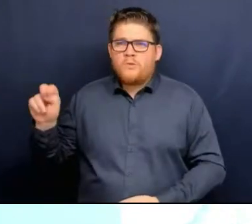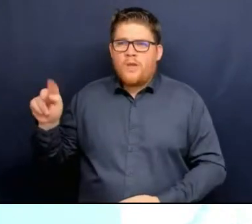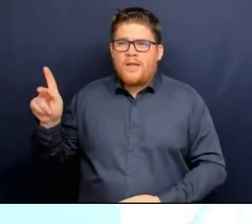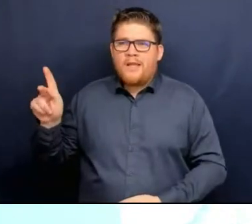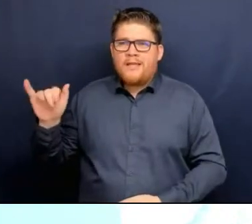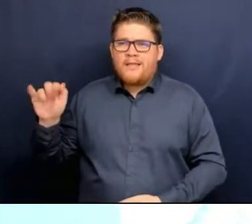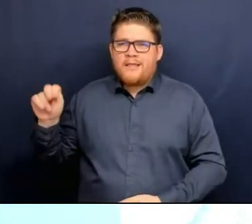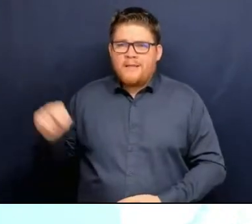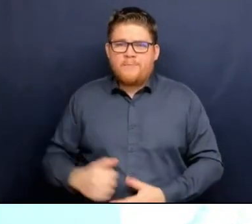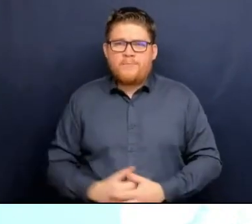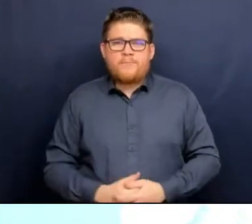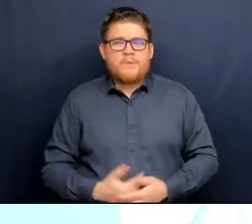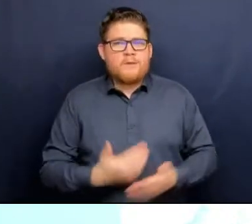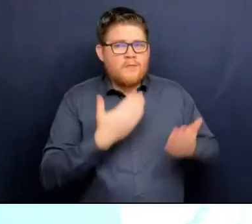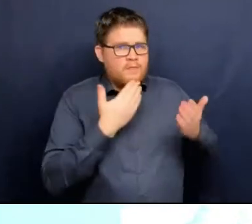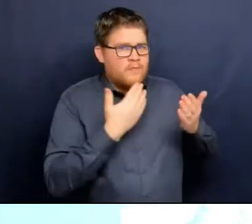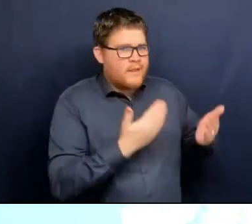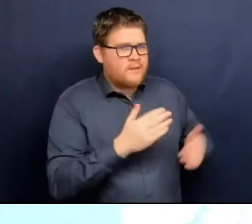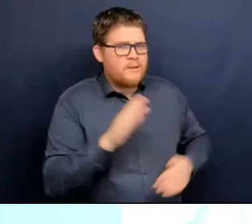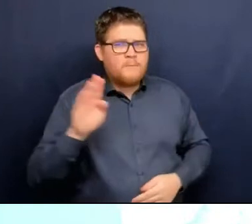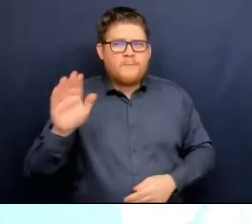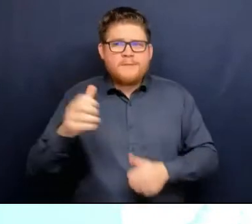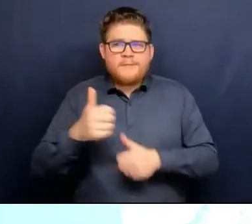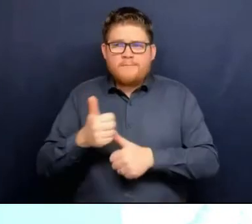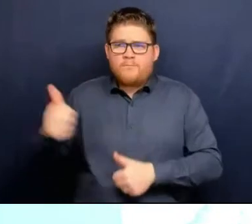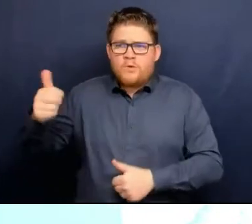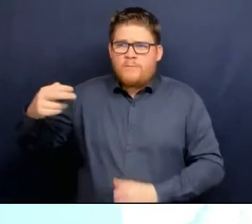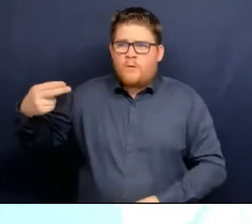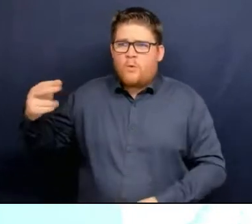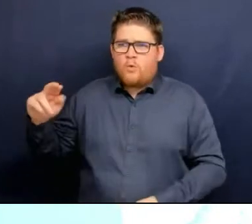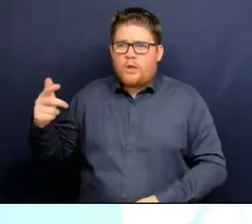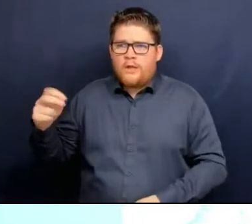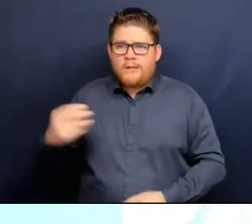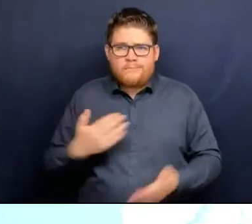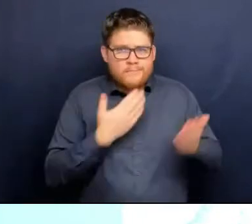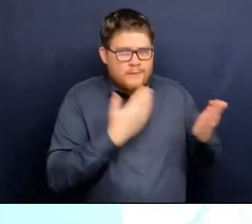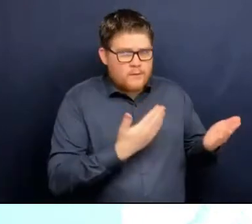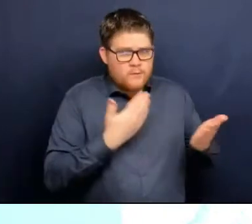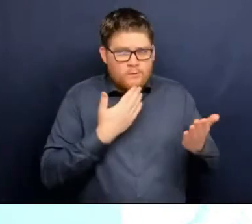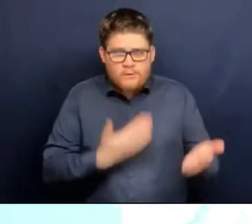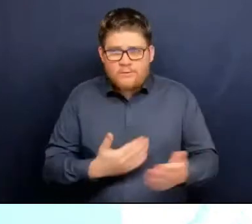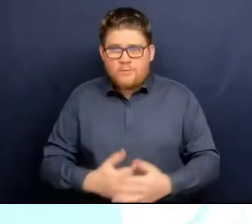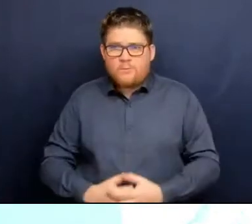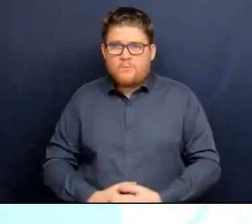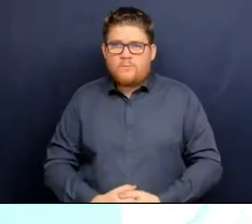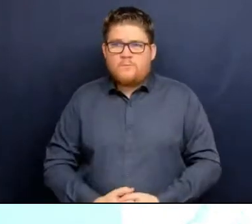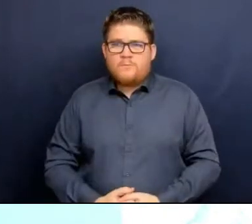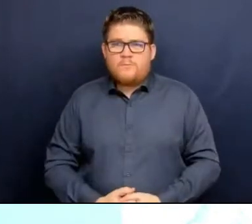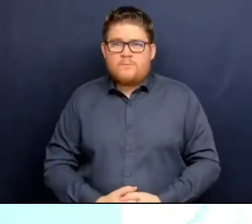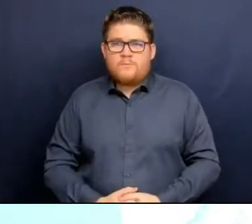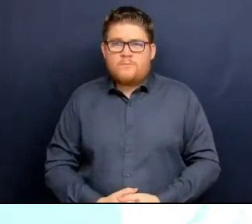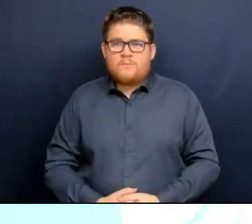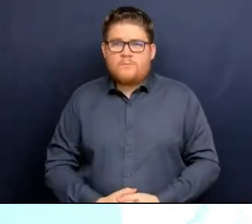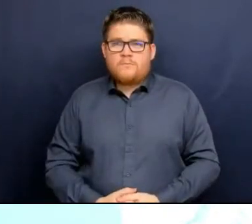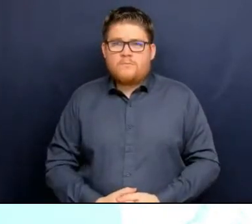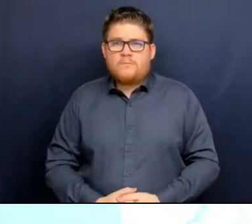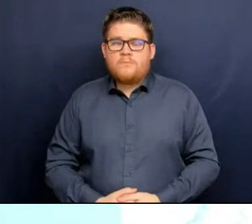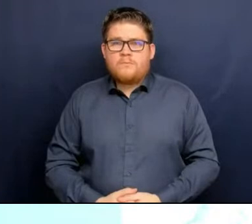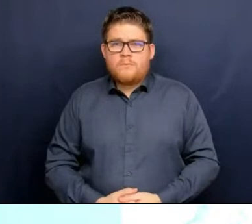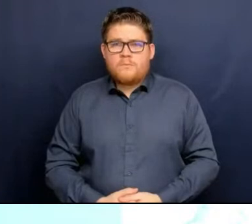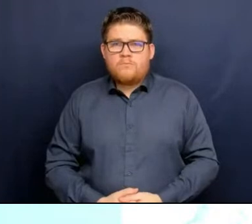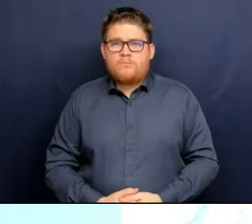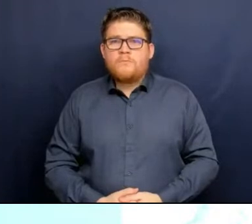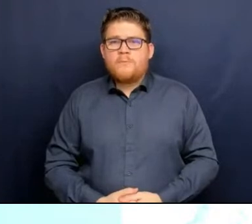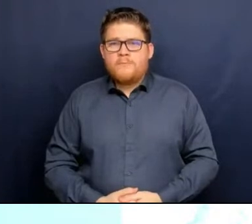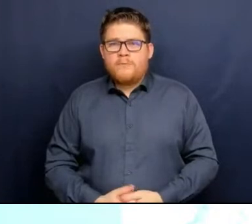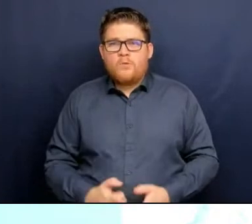the excellent work you are doing today. I'm a bit remiss, my apologies. I'd like to thank the Elder, my relative